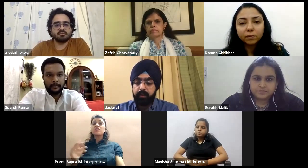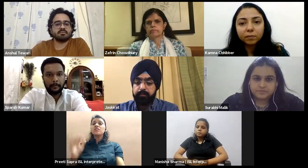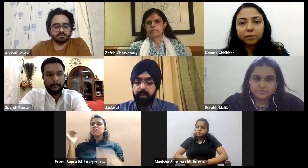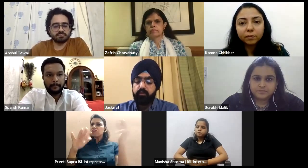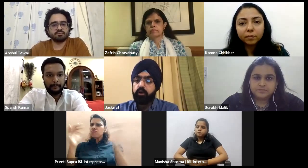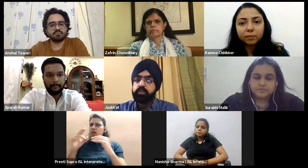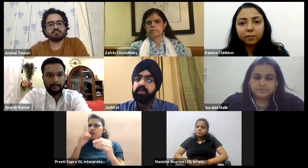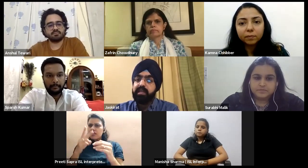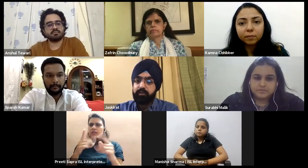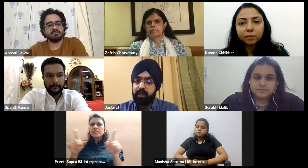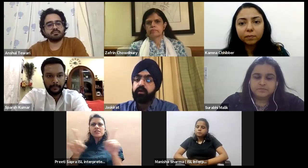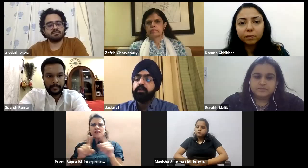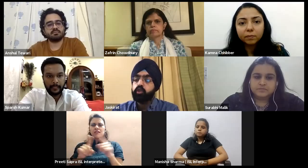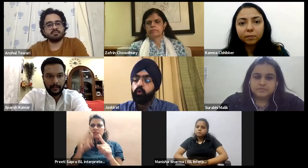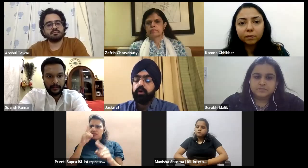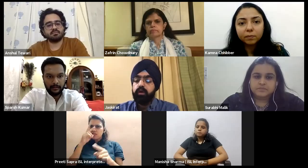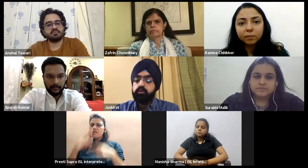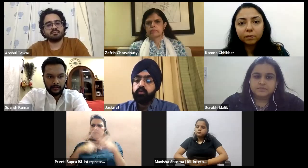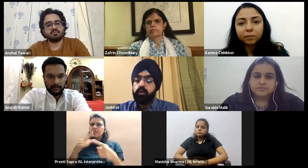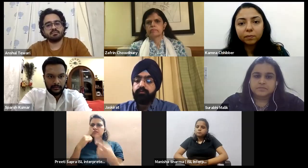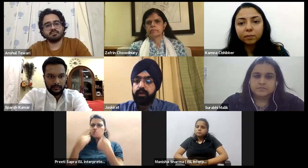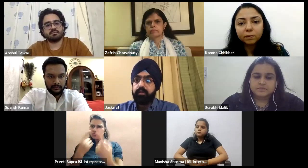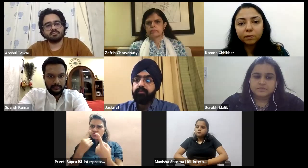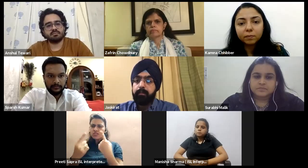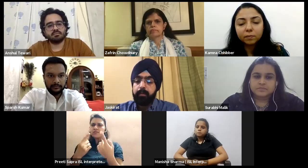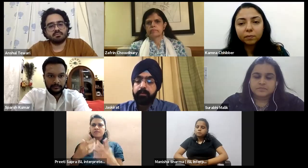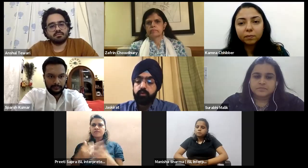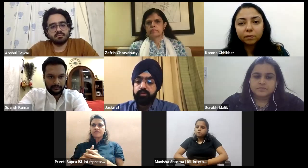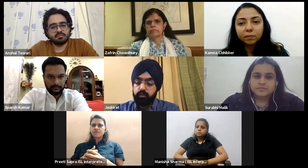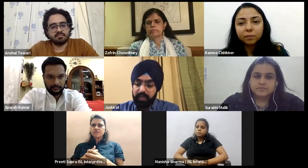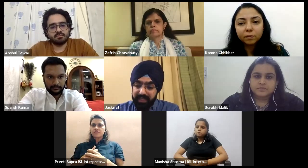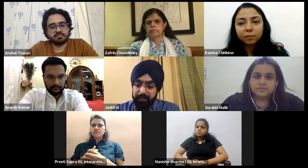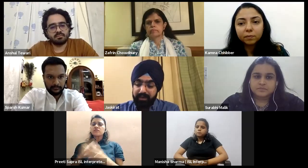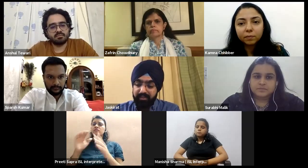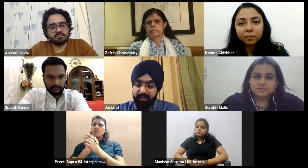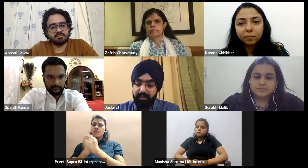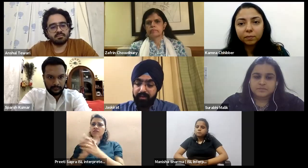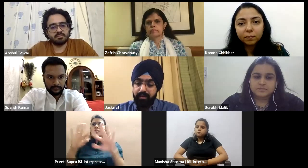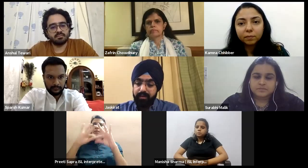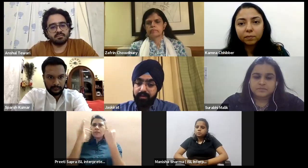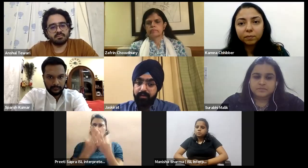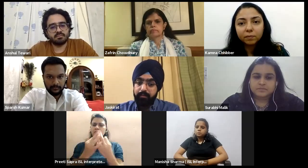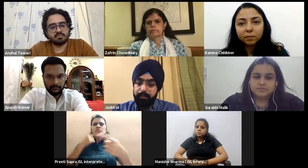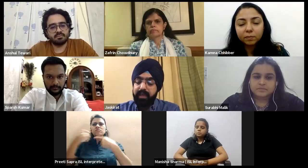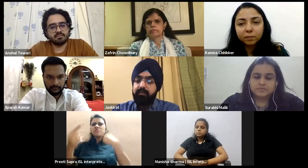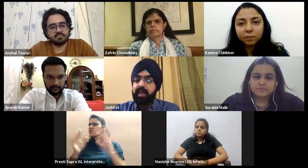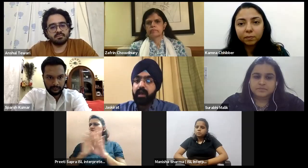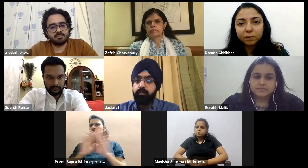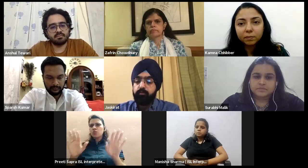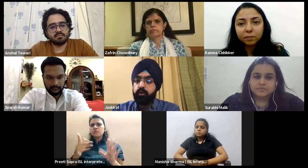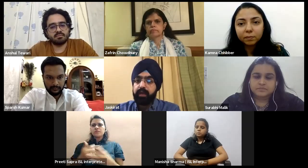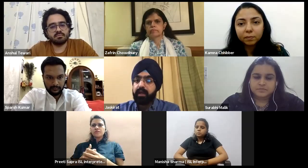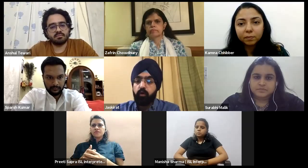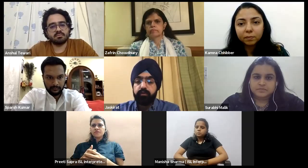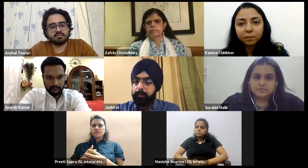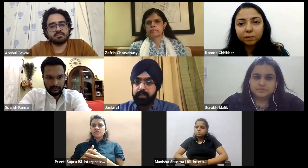that we constantly need to seek out and show to our friends and family members, to tell them that, listen, be very careful